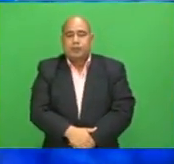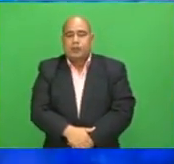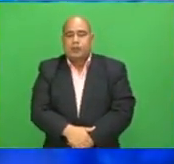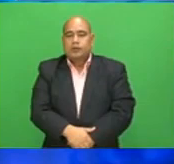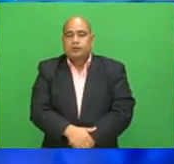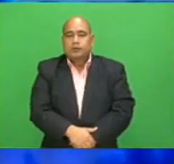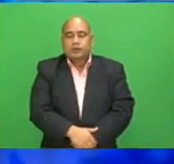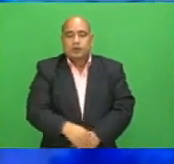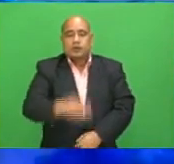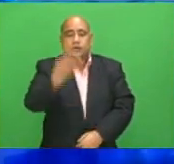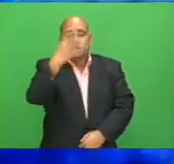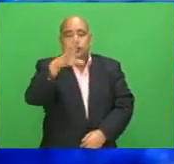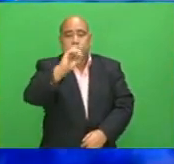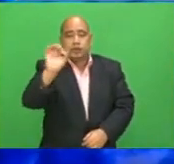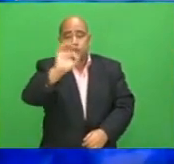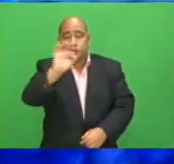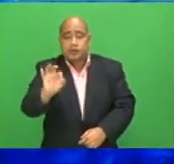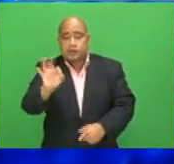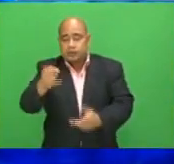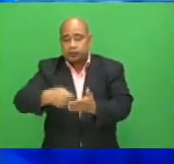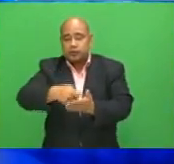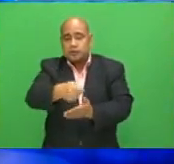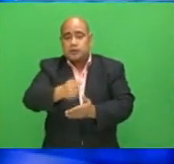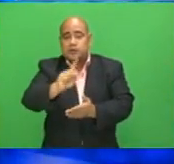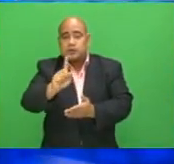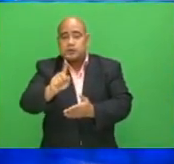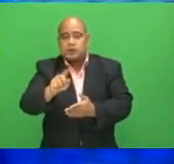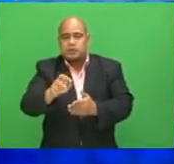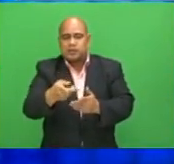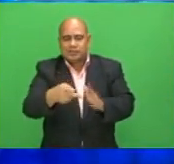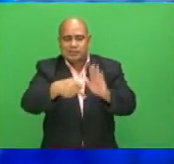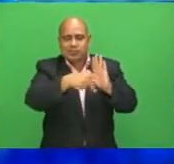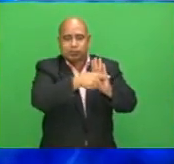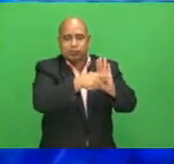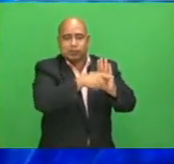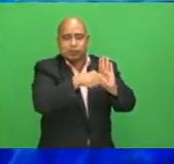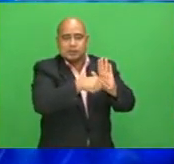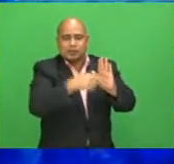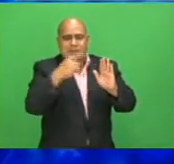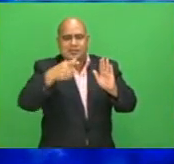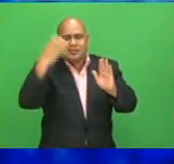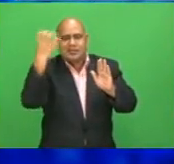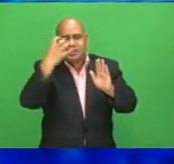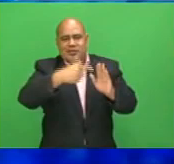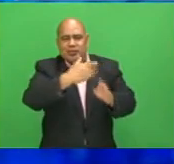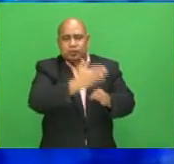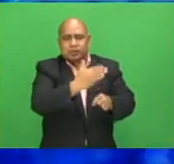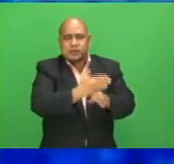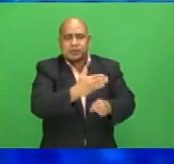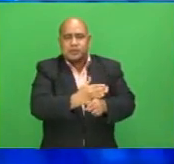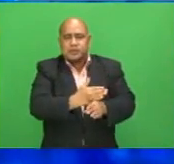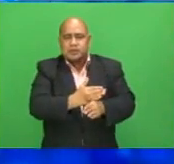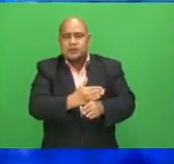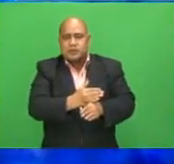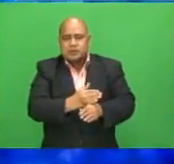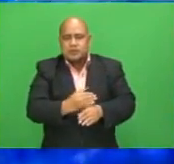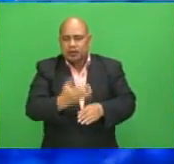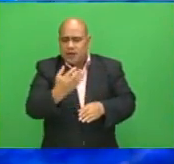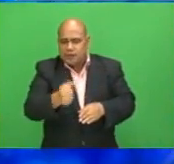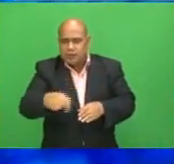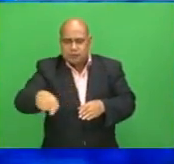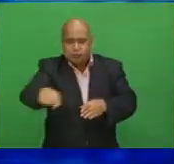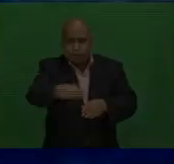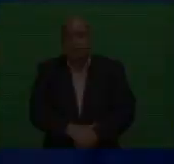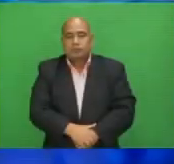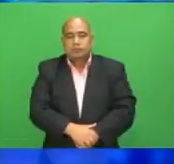to pre-crisis plans. This is underscoring the threat to jobs as it draws up rapid restructuring plans due to a travel